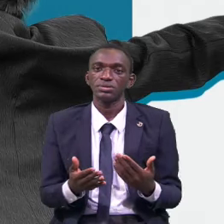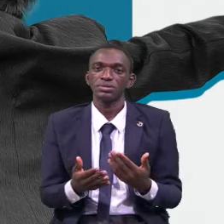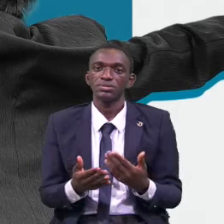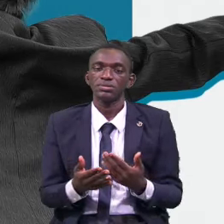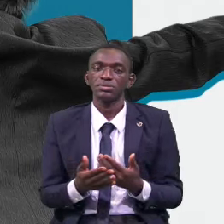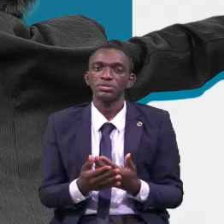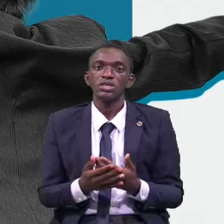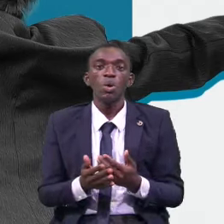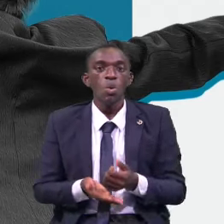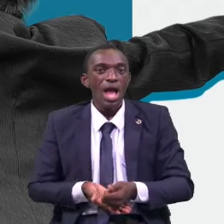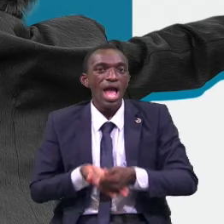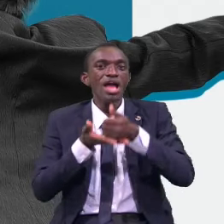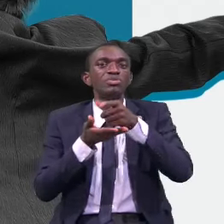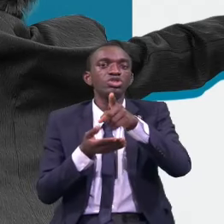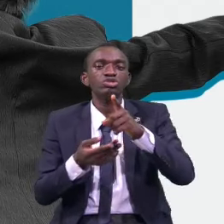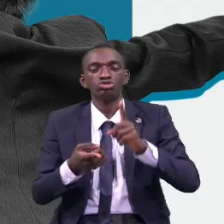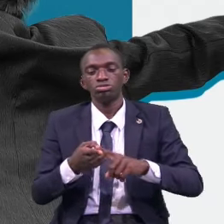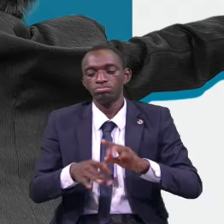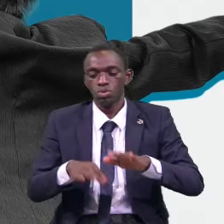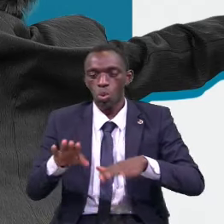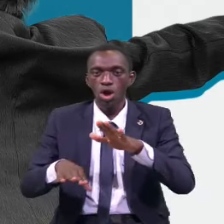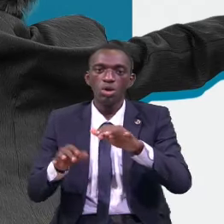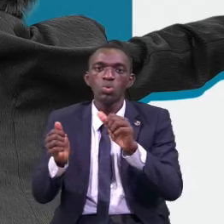to help you in your walk with Jesus.